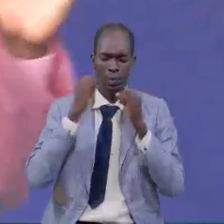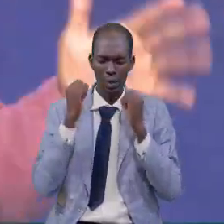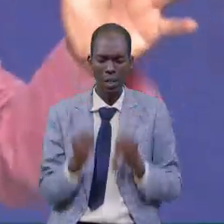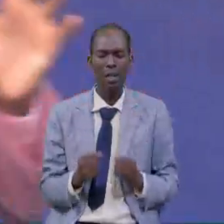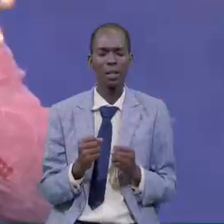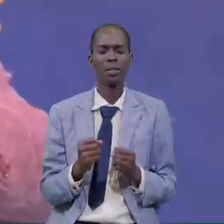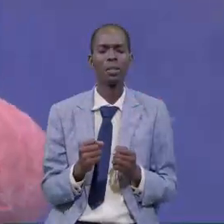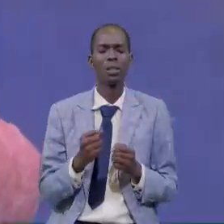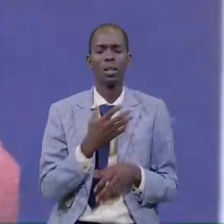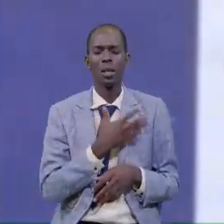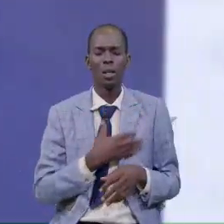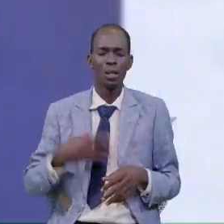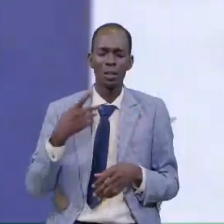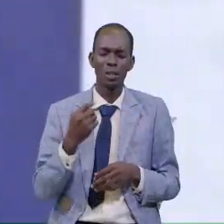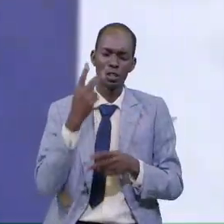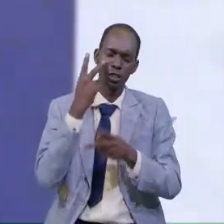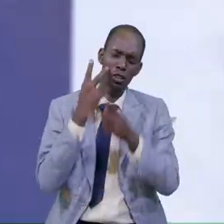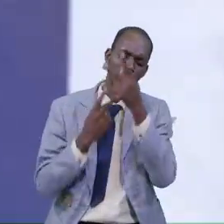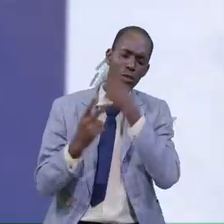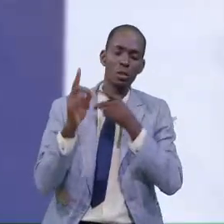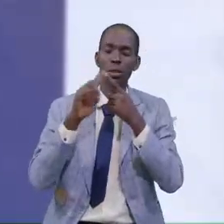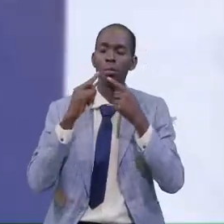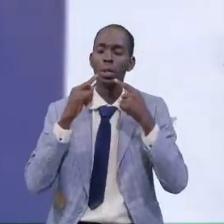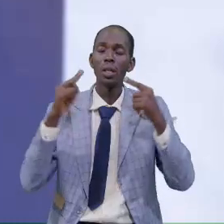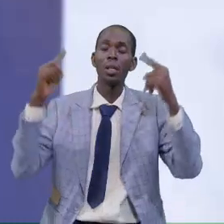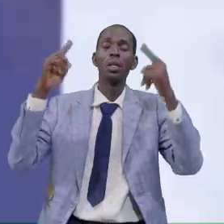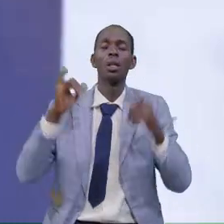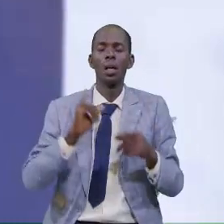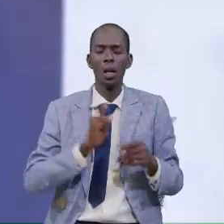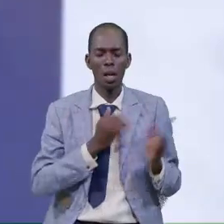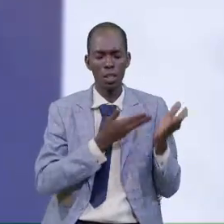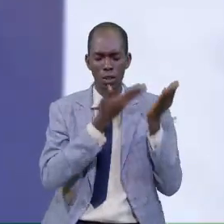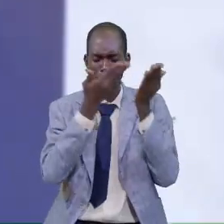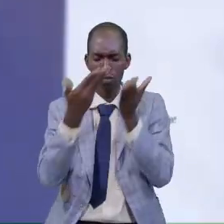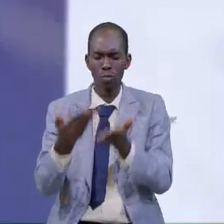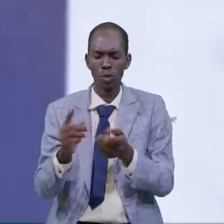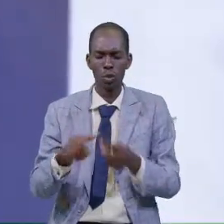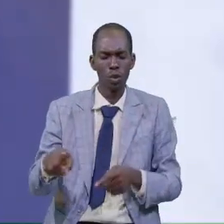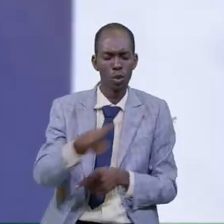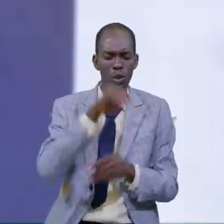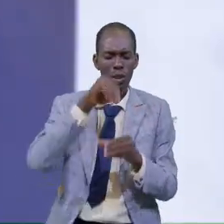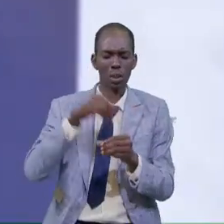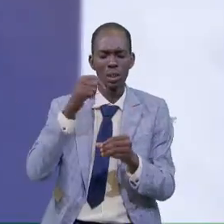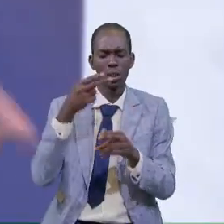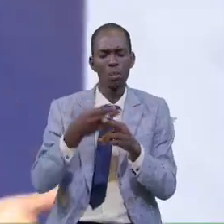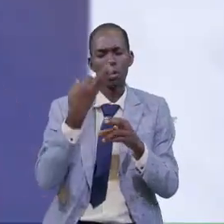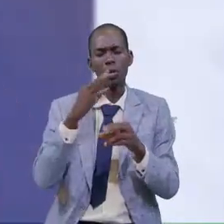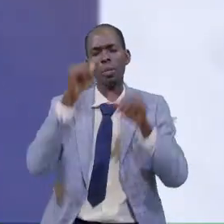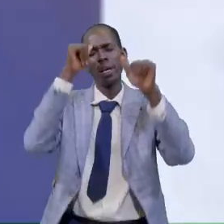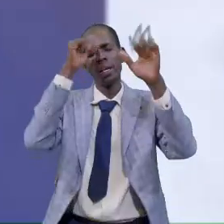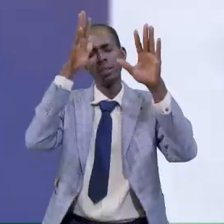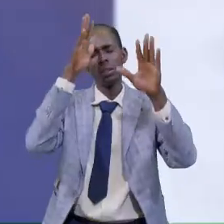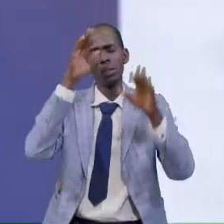the vision to succeed, I pass unto you in the name of the Father, in the name